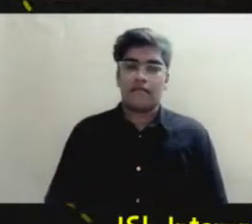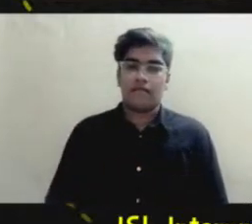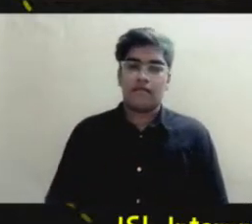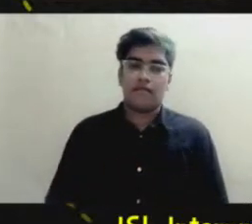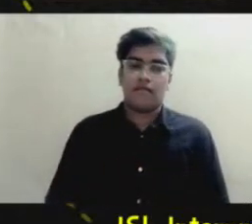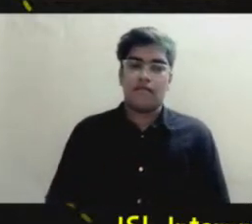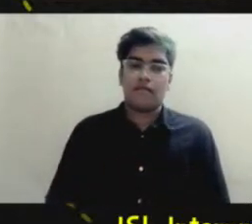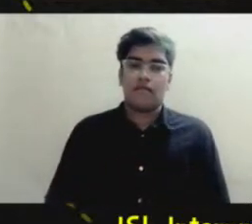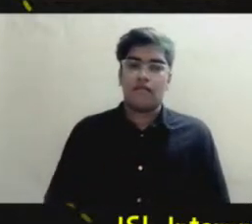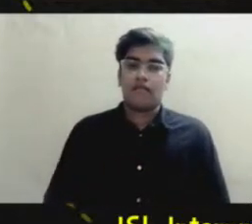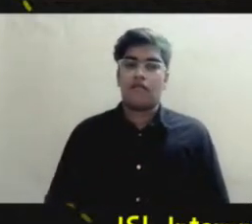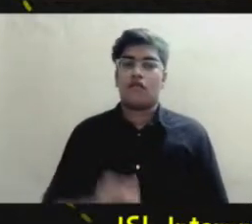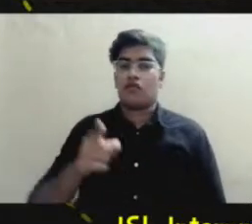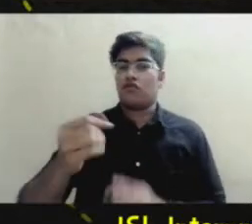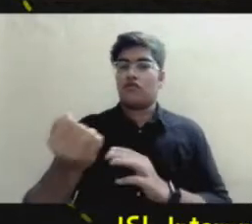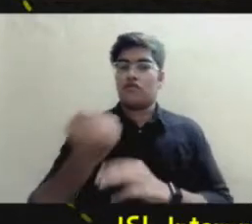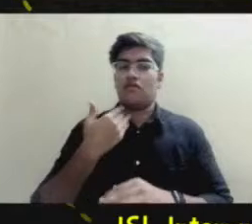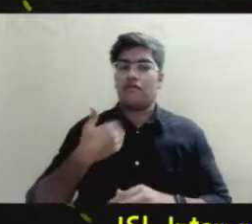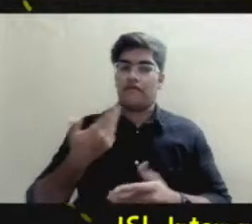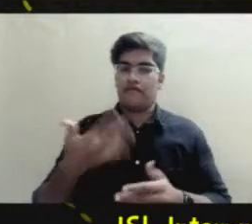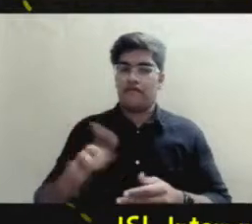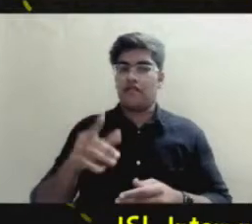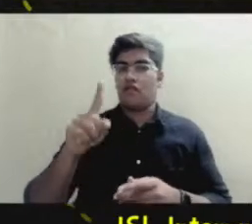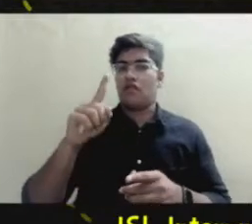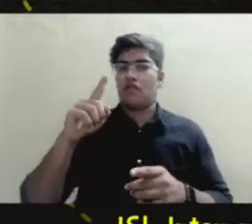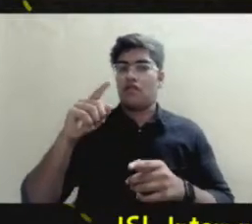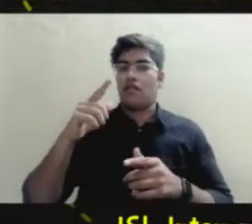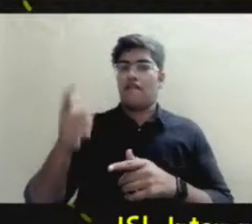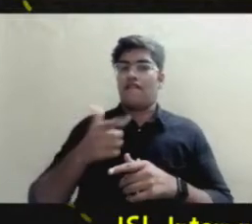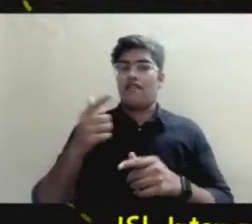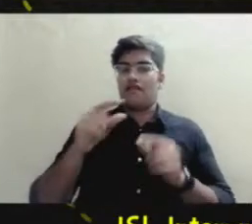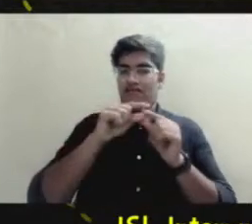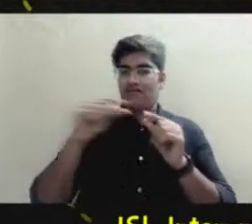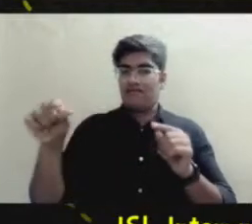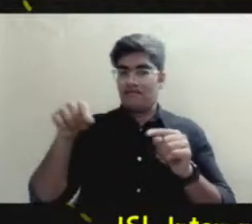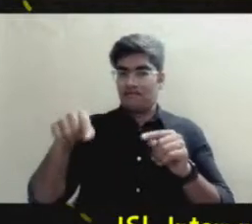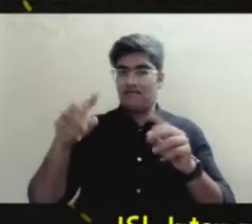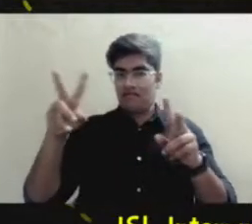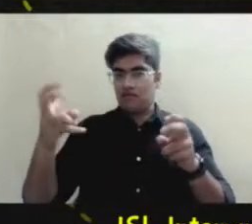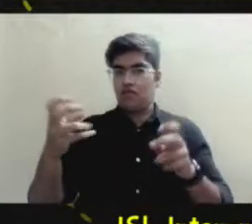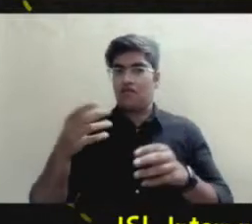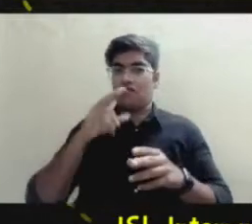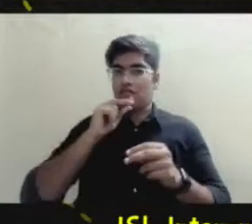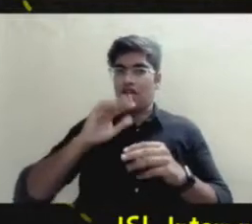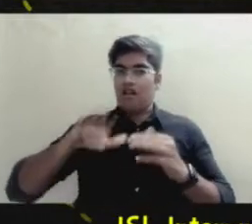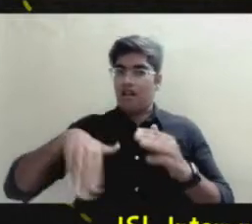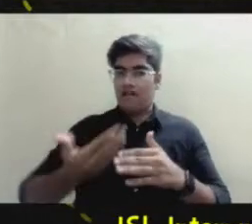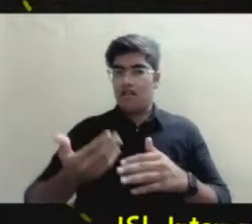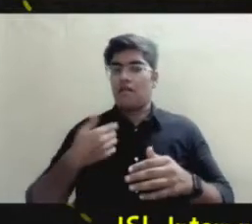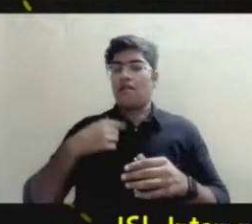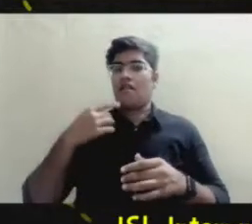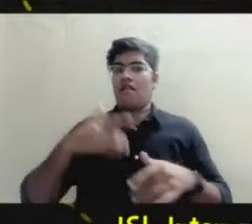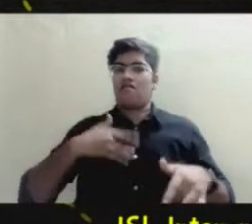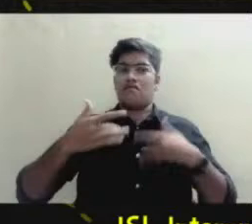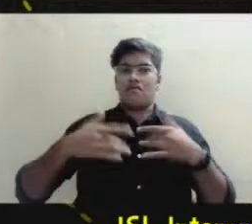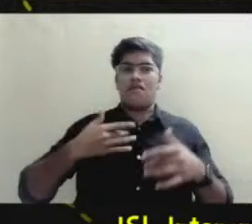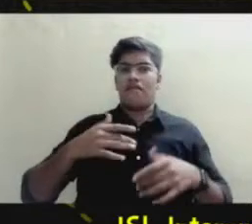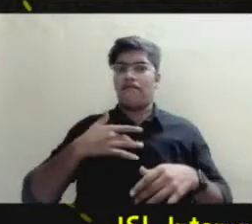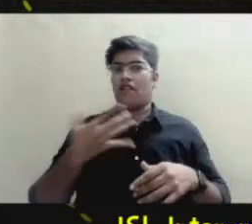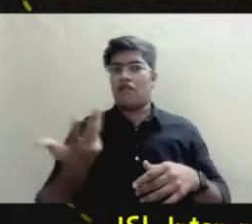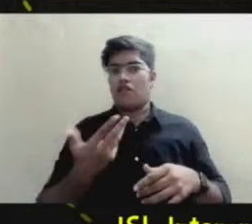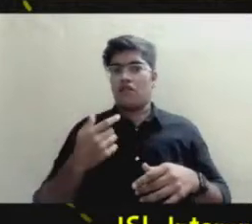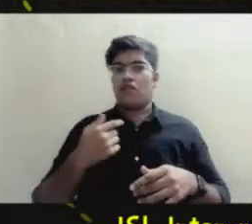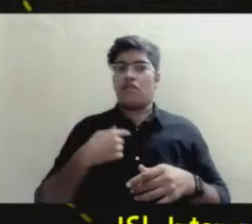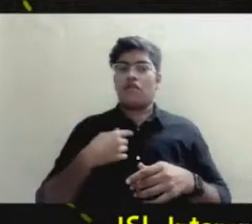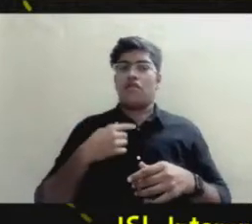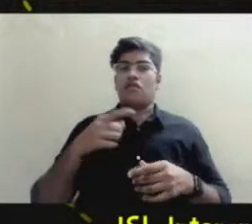You sent me that snatch of song about the Devar and Bhabhi after we spoke. And then I was excited and I'm excited you brought